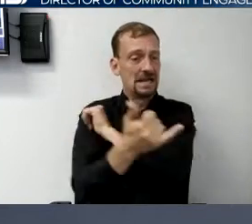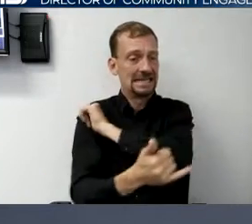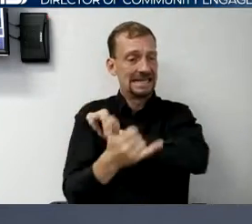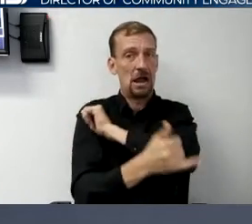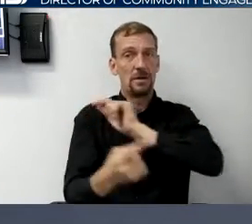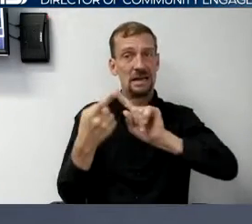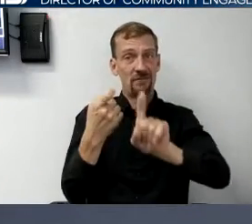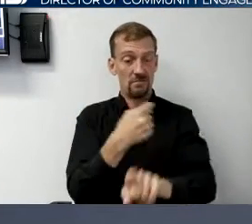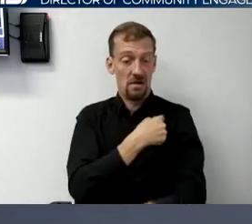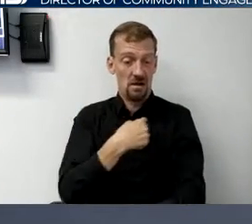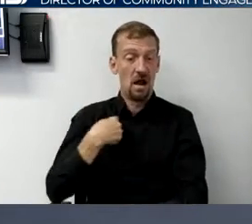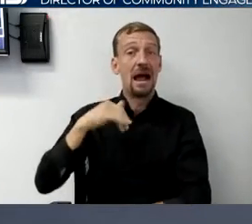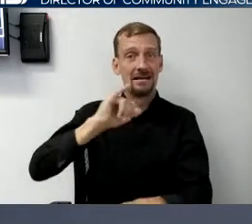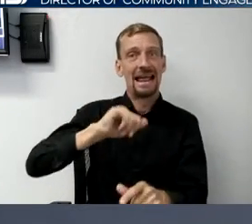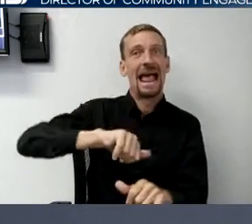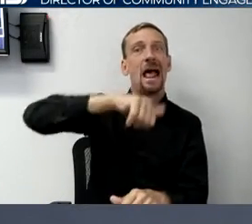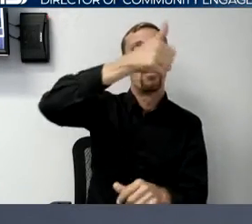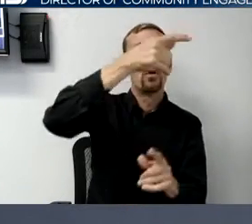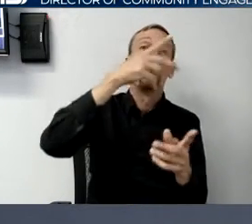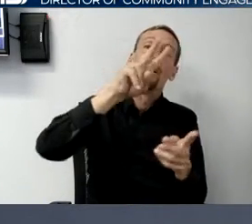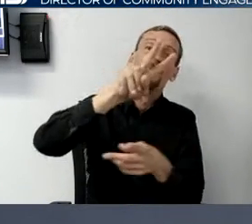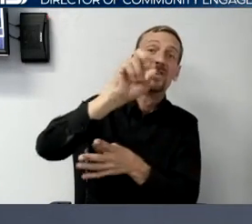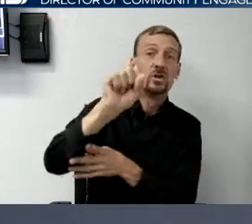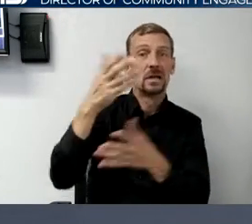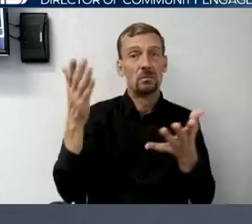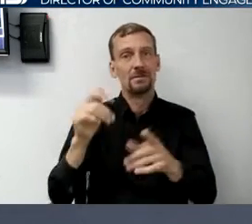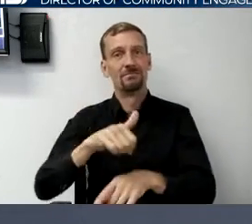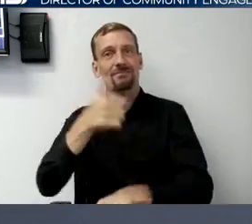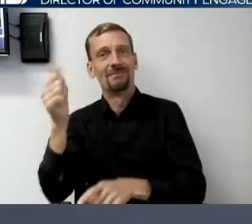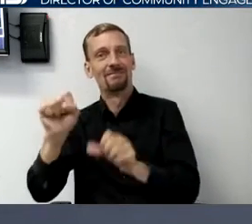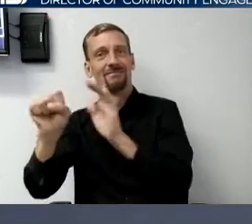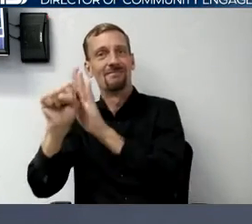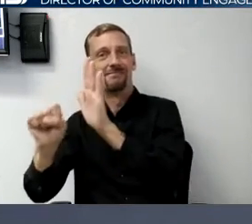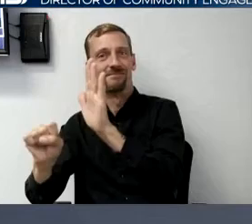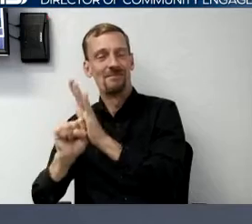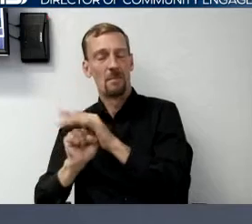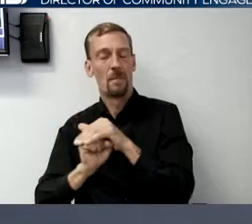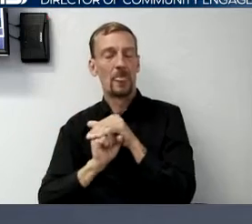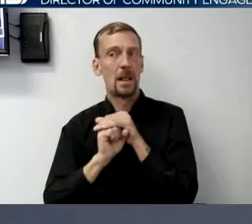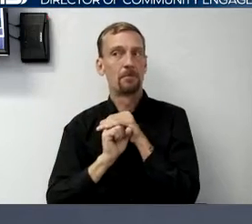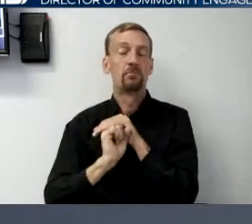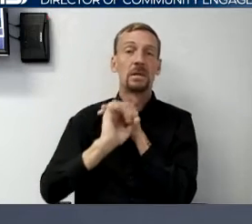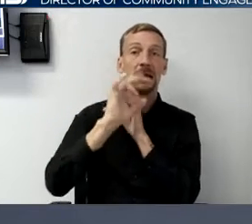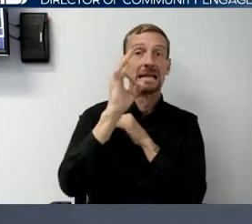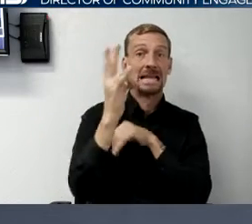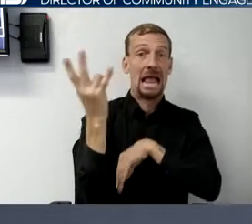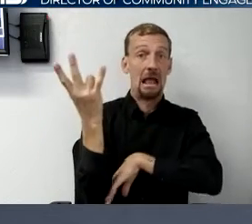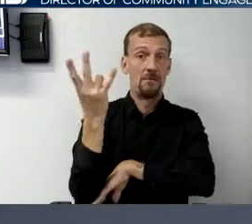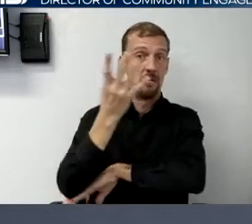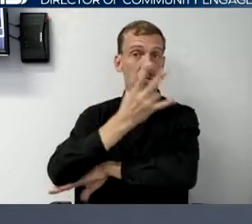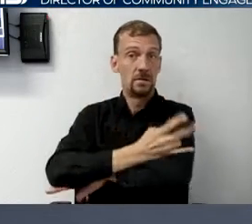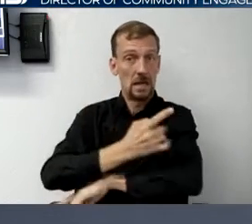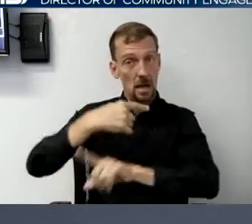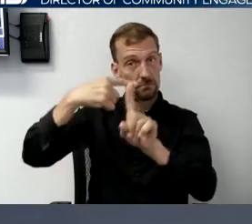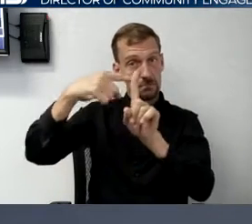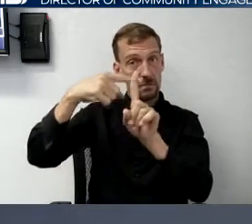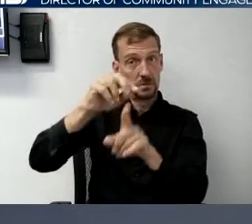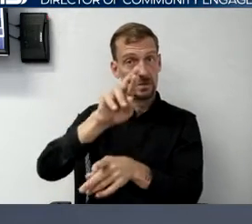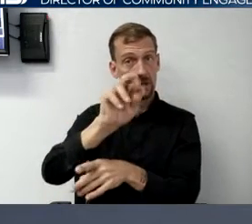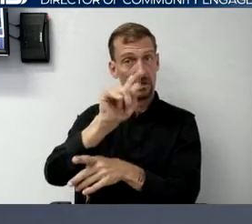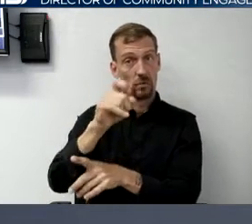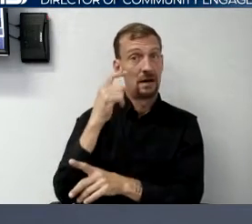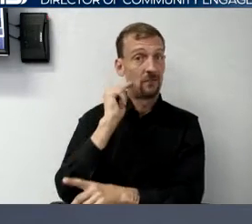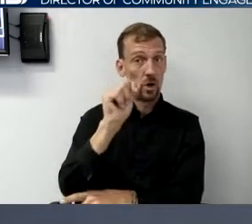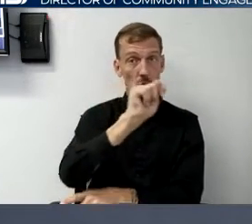the state. But again, we'll talk more about that. The 7-day positivity rate for Tulare